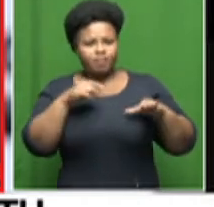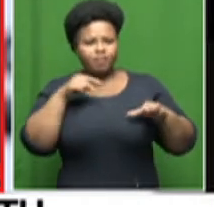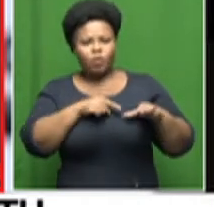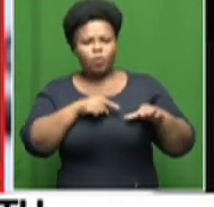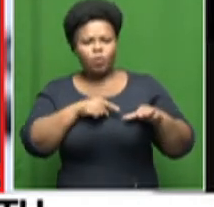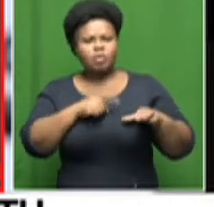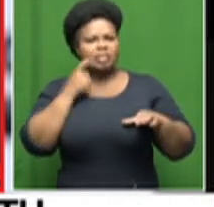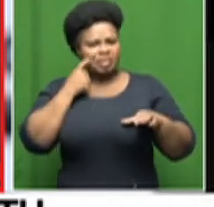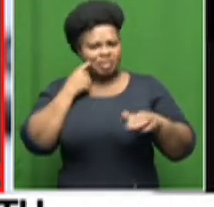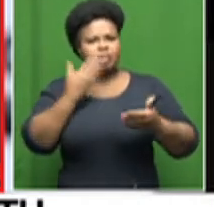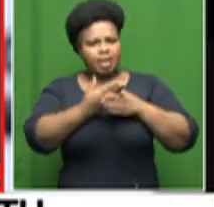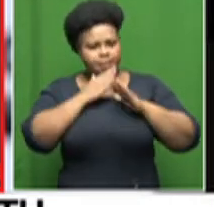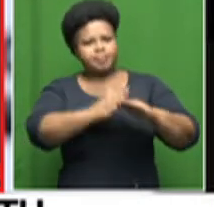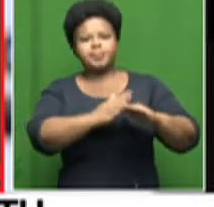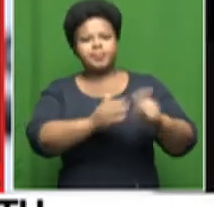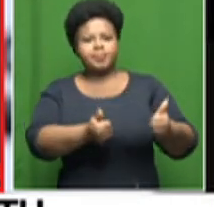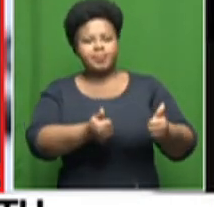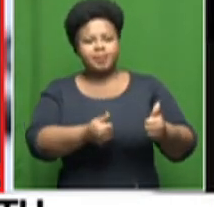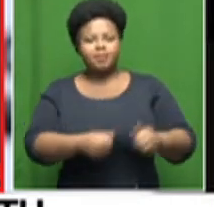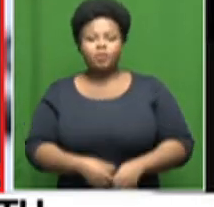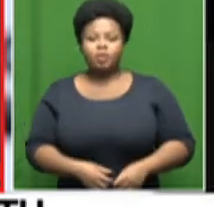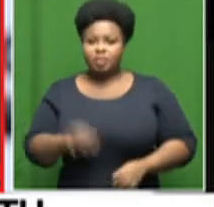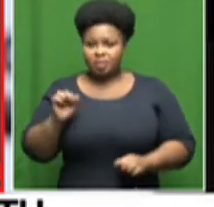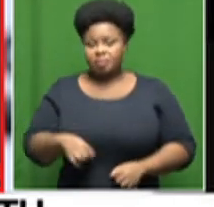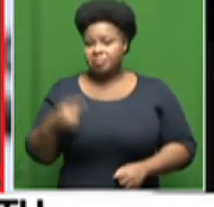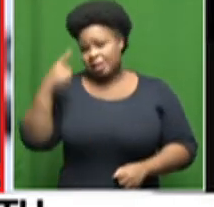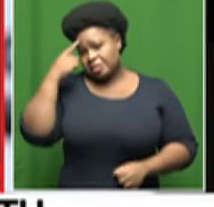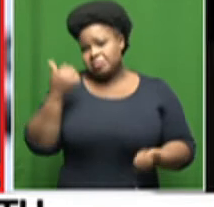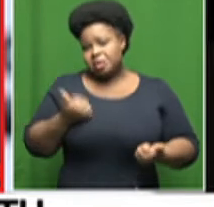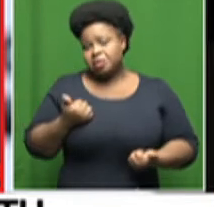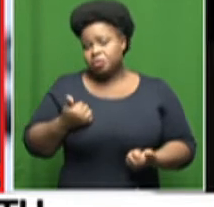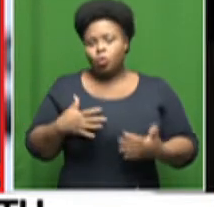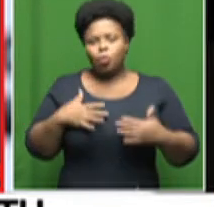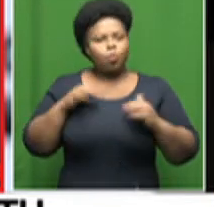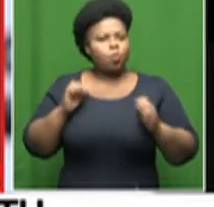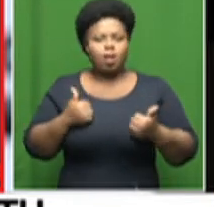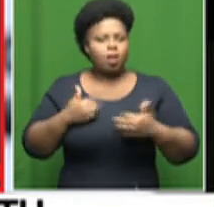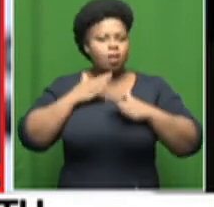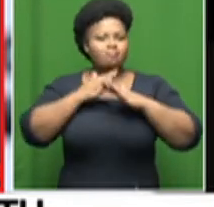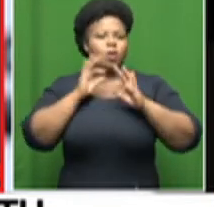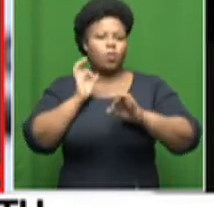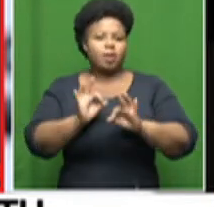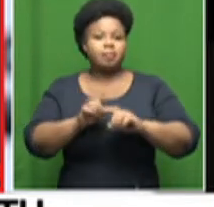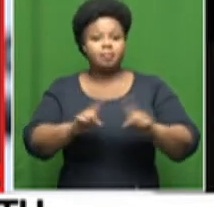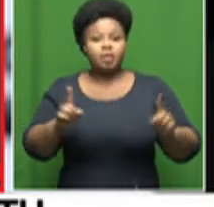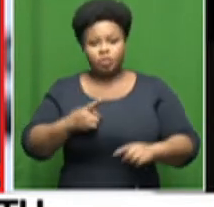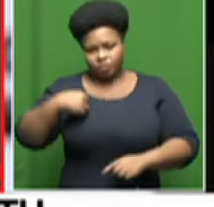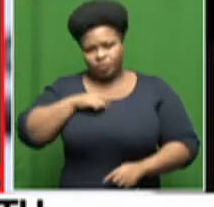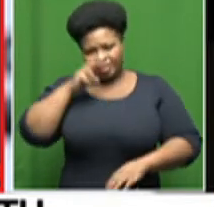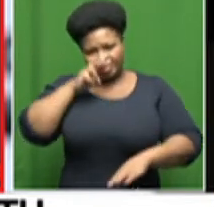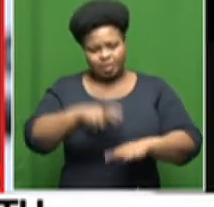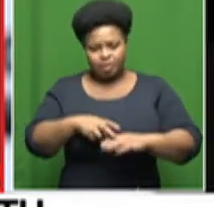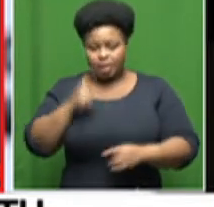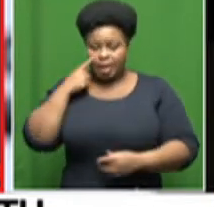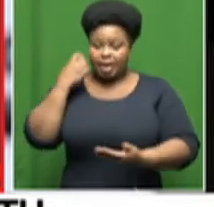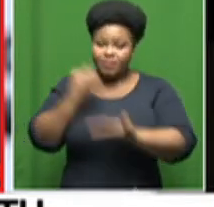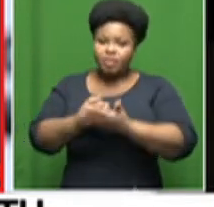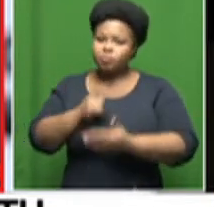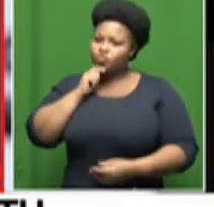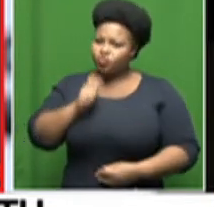massive boosting response. So I think it bodes well, but we need the actual empiric